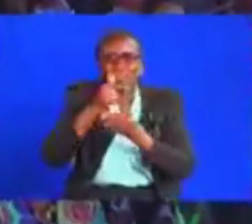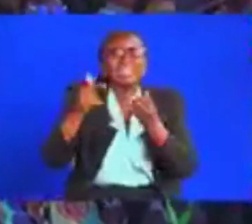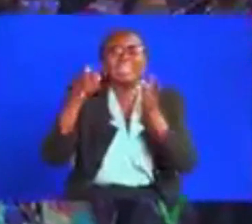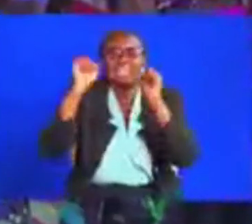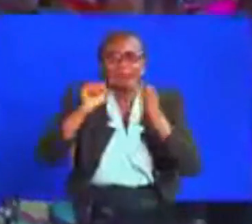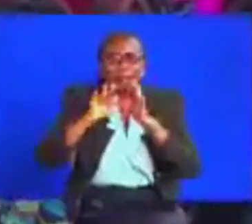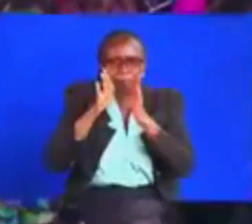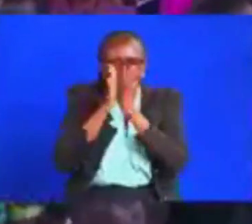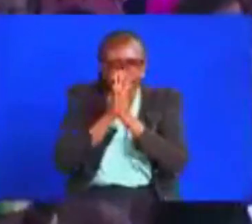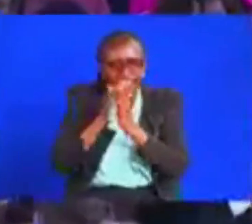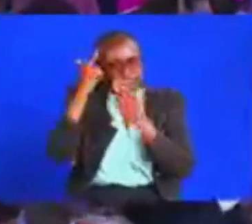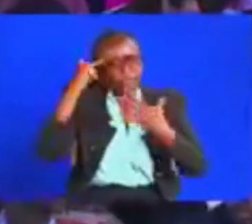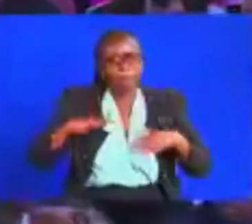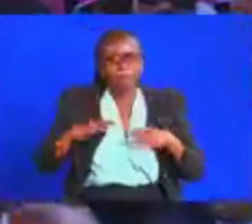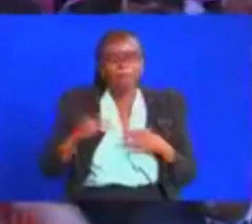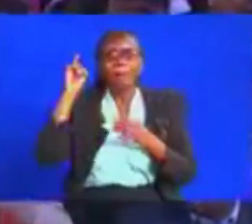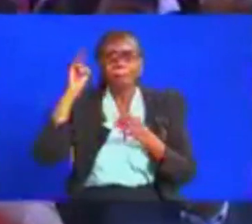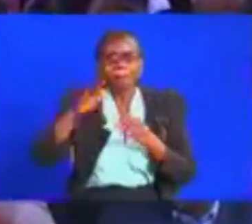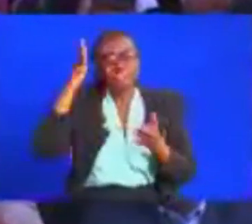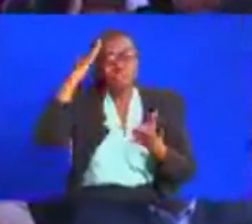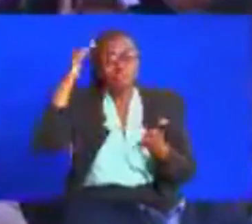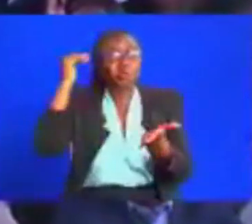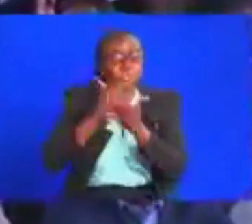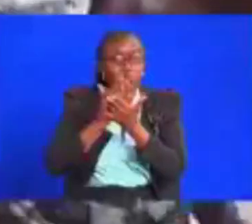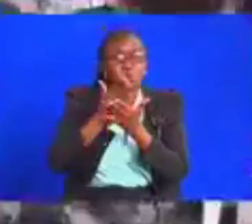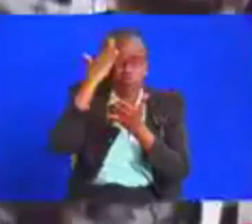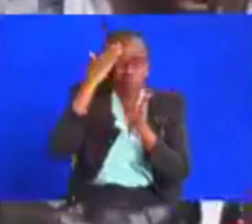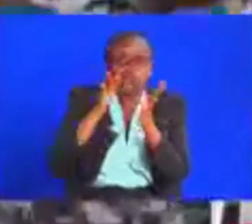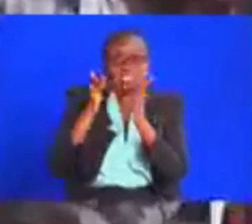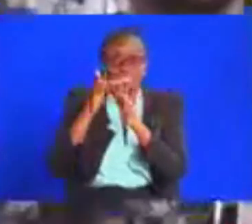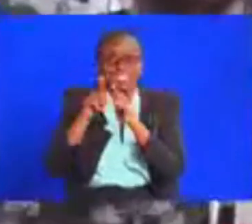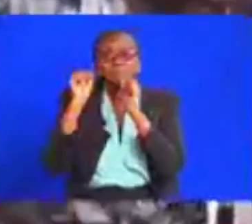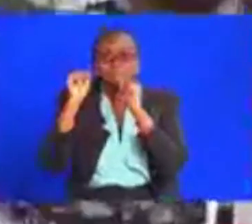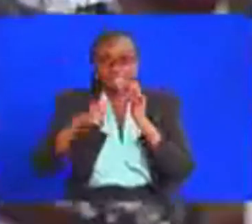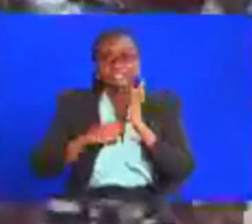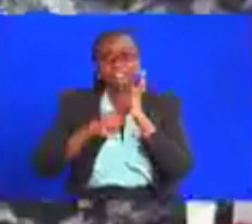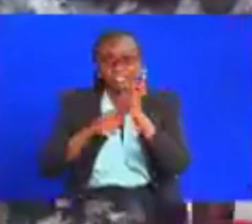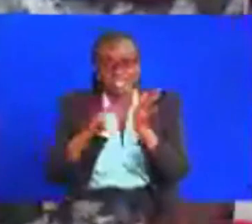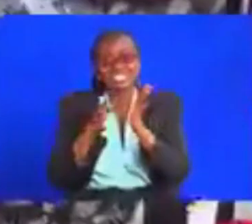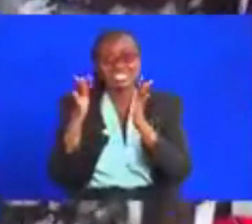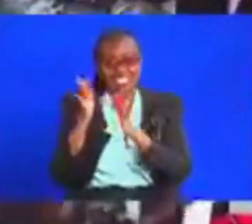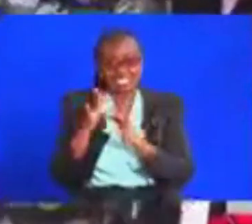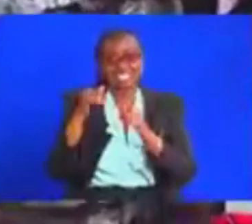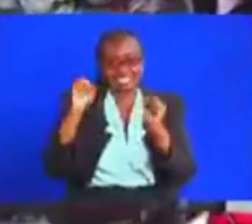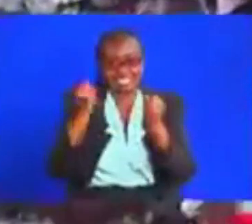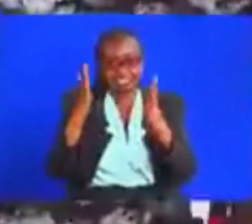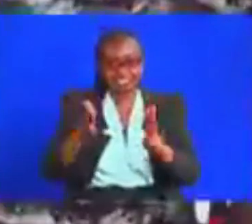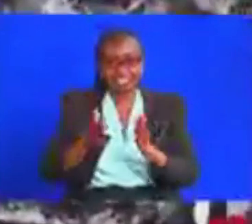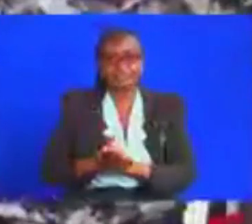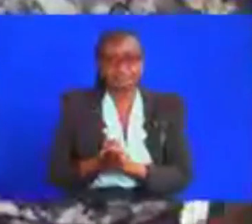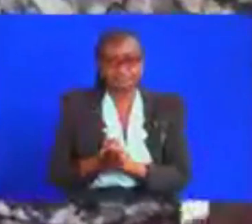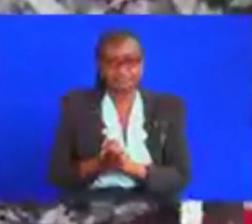us verify that they know Jesus and they will reveal Jesus as Savior.